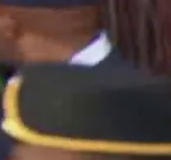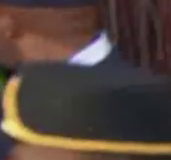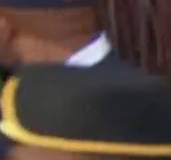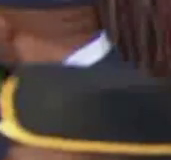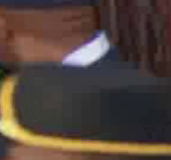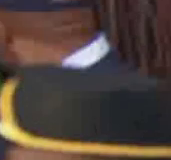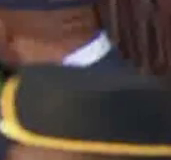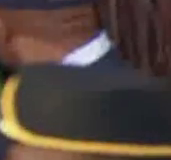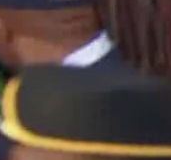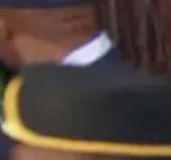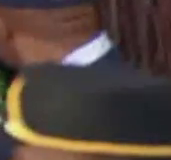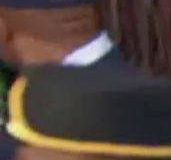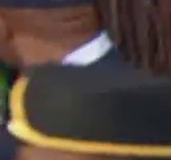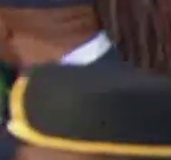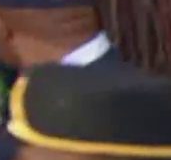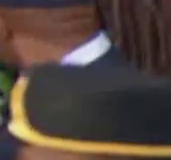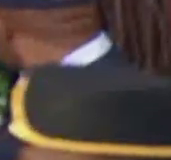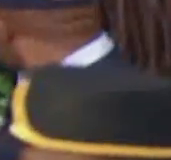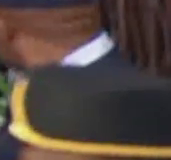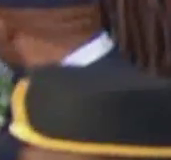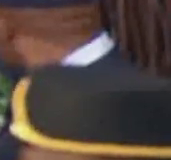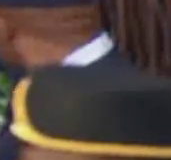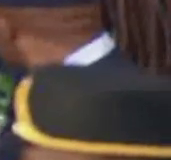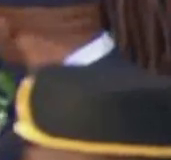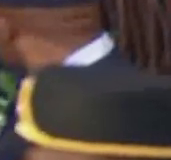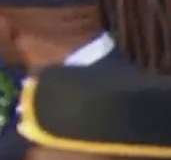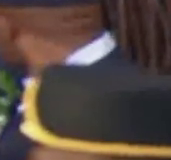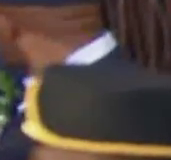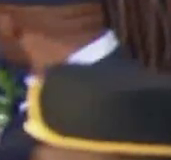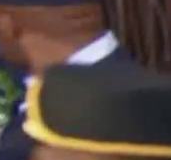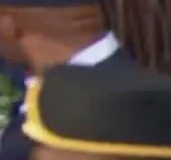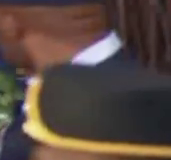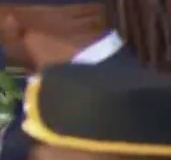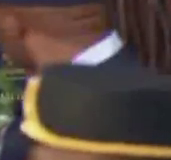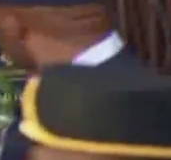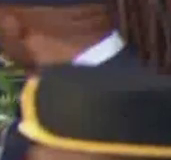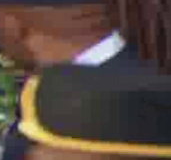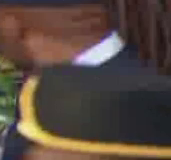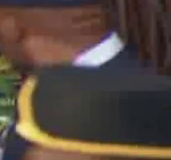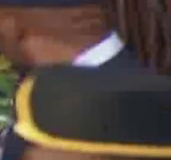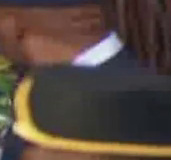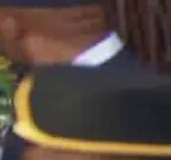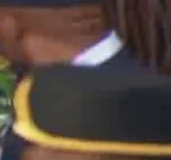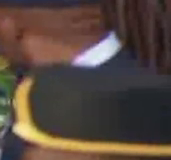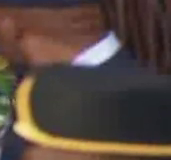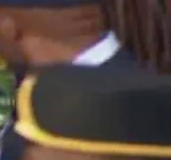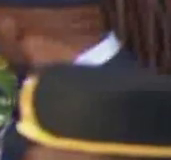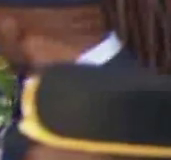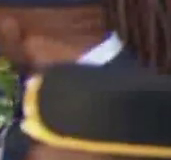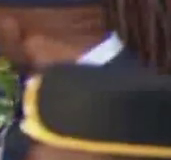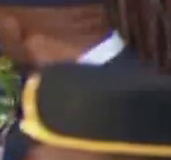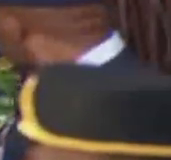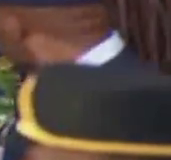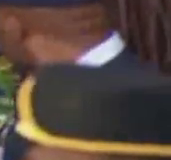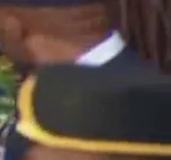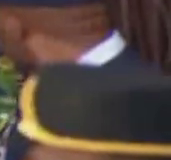Well, the pictures you're seeing now, it's the president talking to members of the eminent group who have